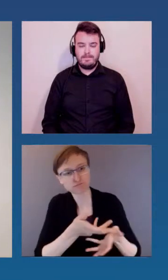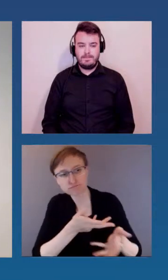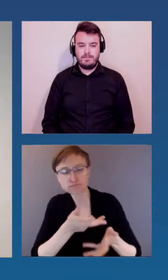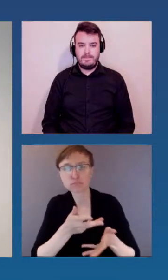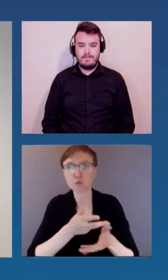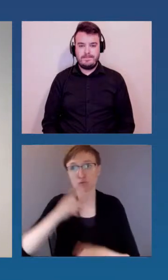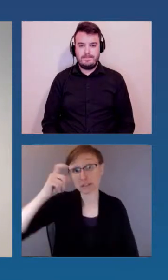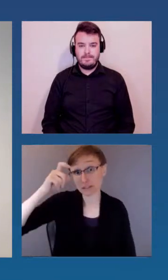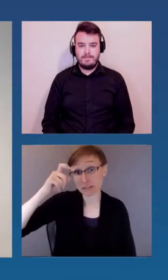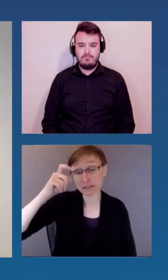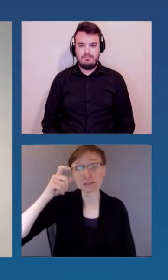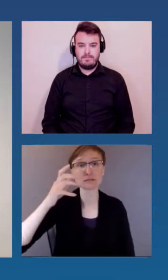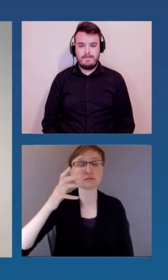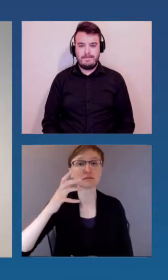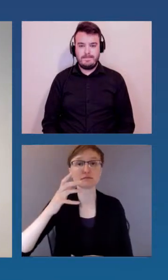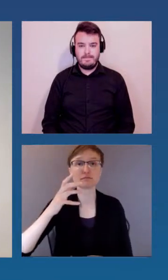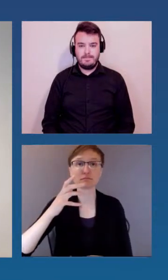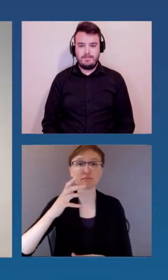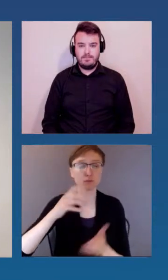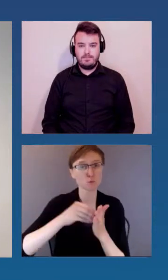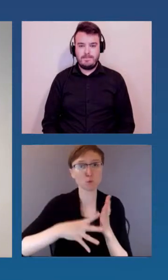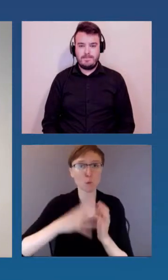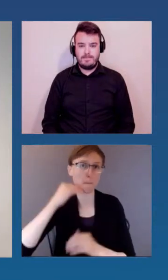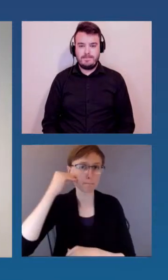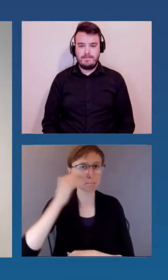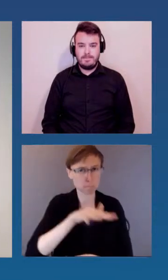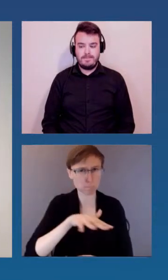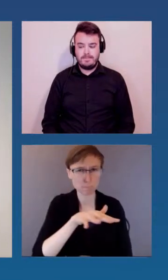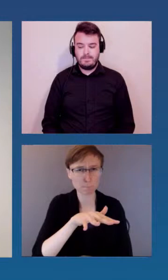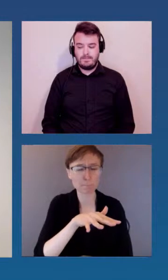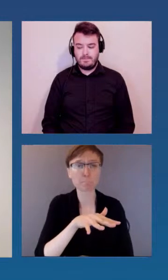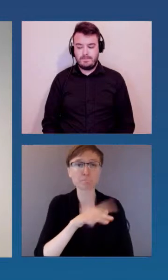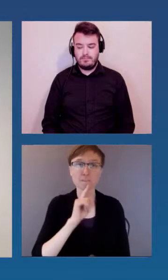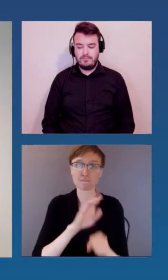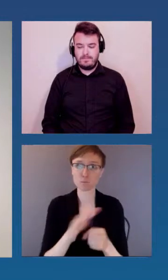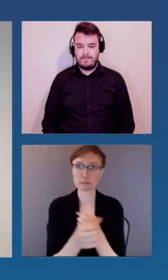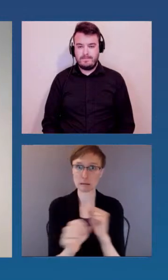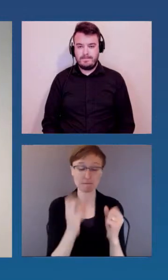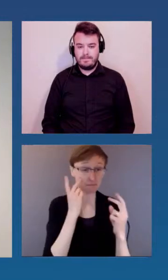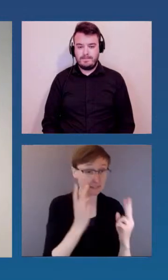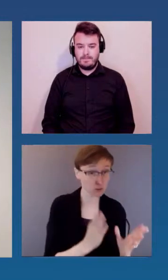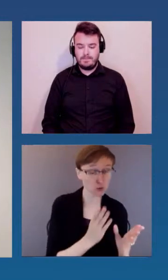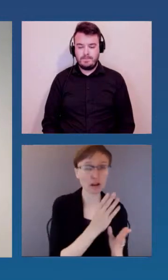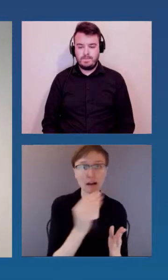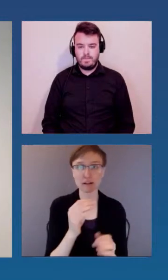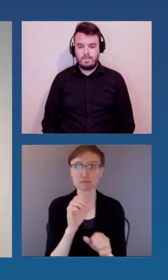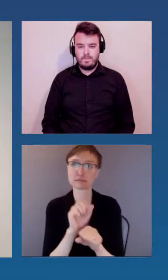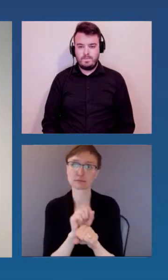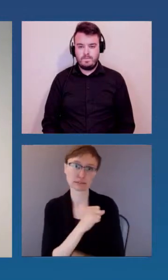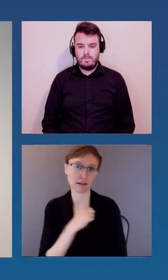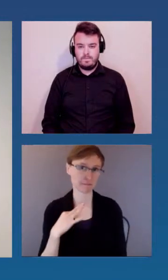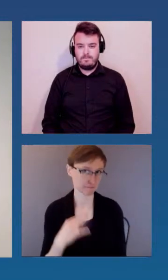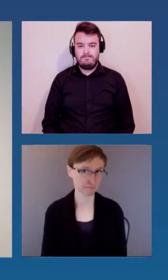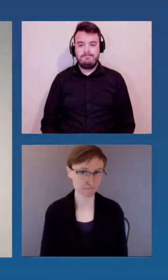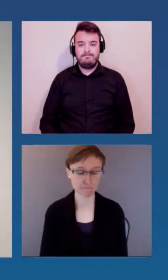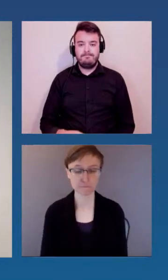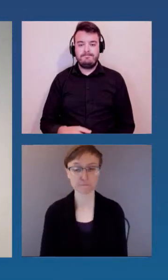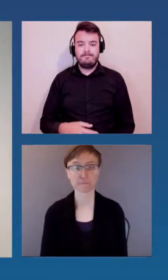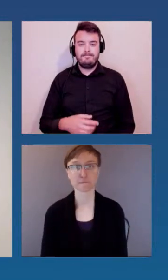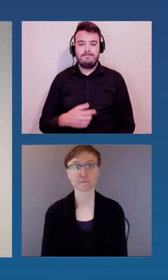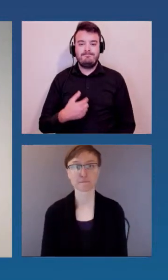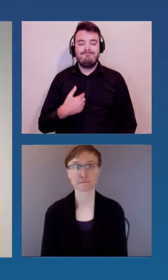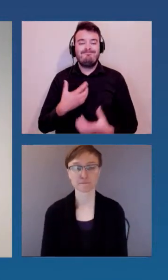make sure that we're doing things in a way that increases the level of protection against transmission of COVID. We've developed resources for students,